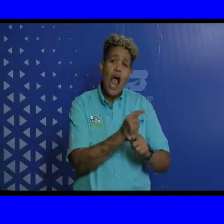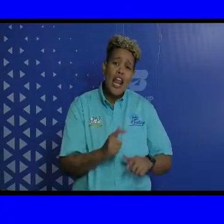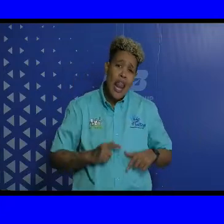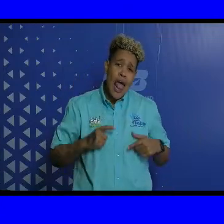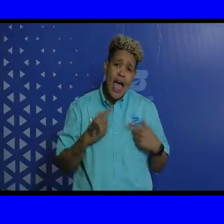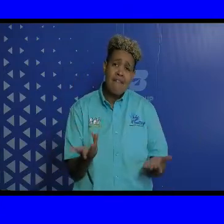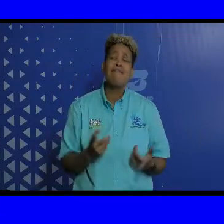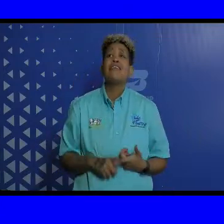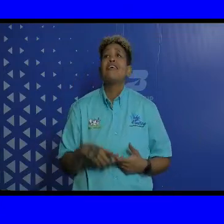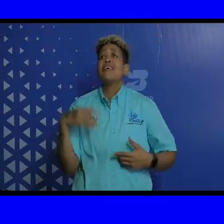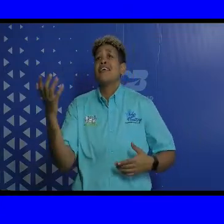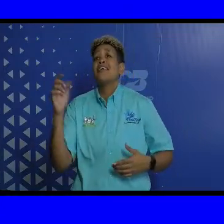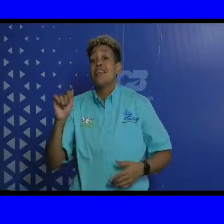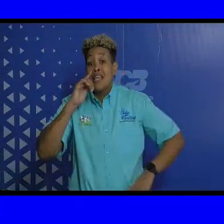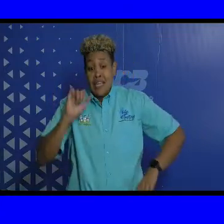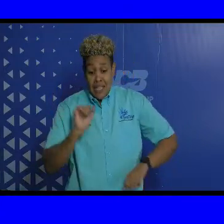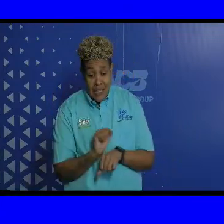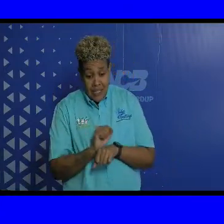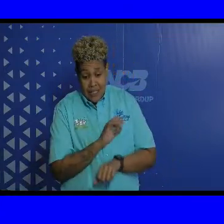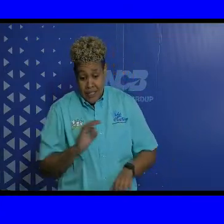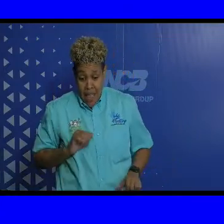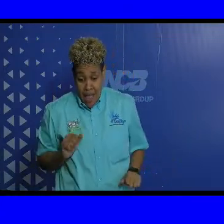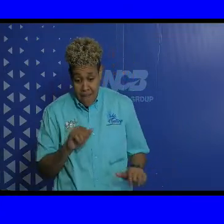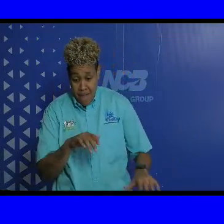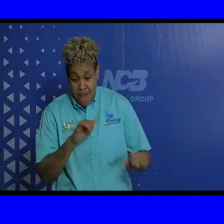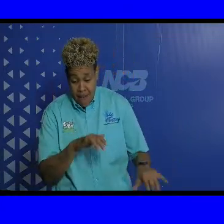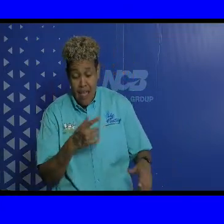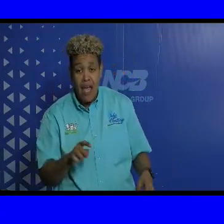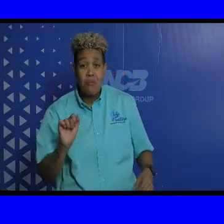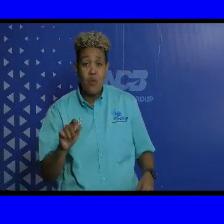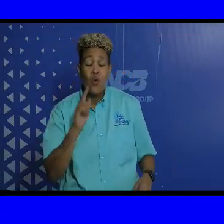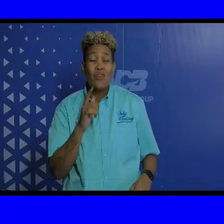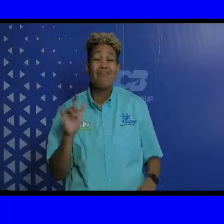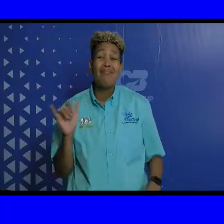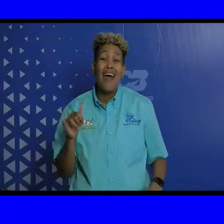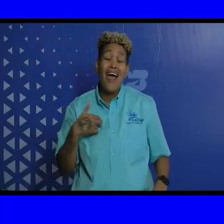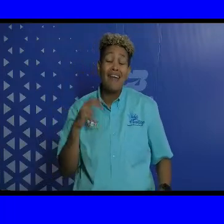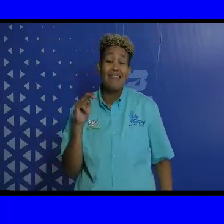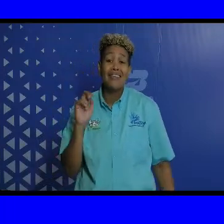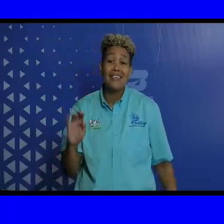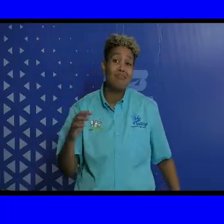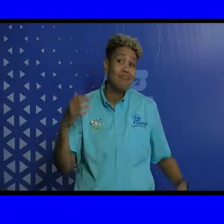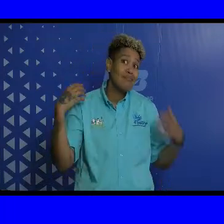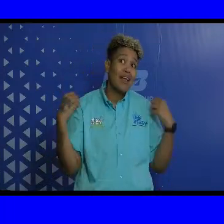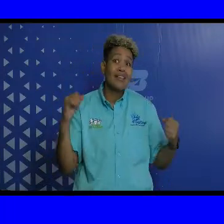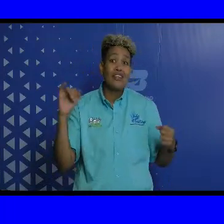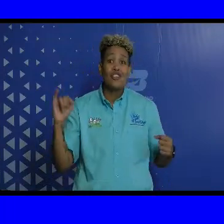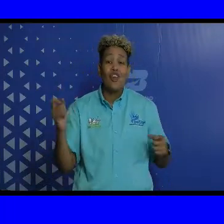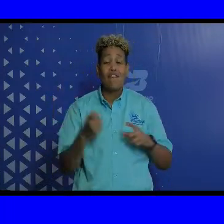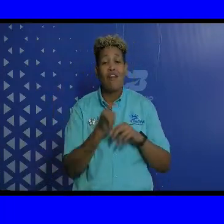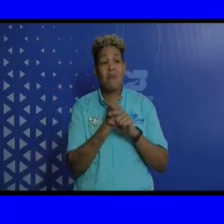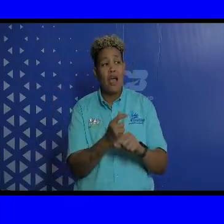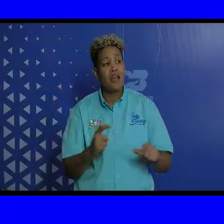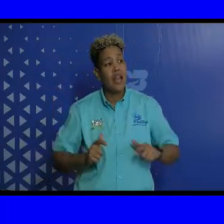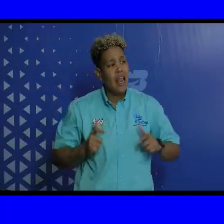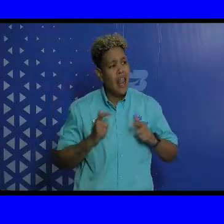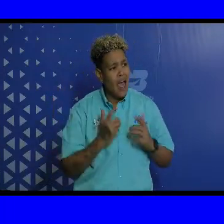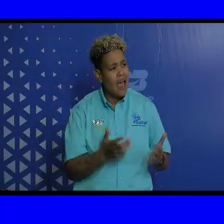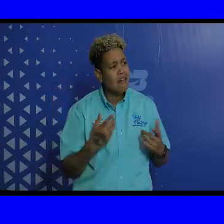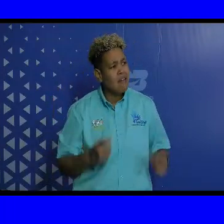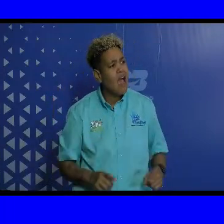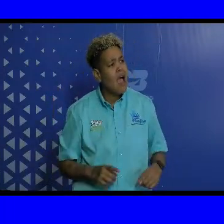Guardian. The employees in there could very well likelihood to have health insurance from Guardian.